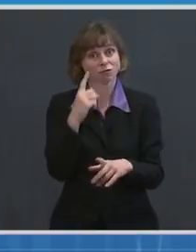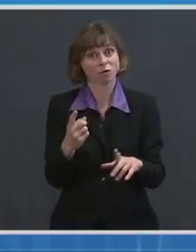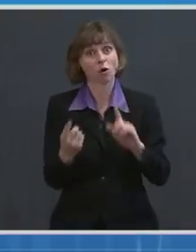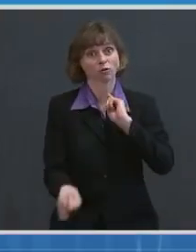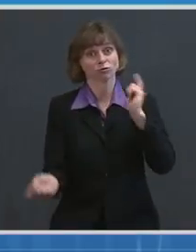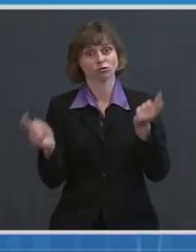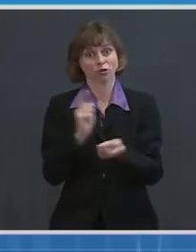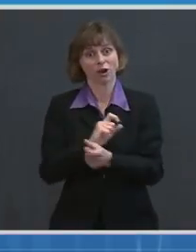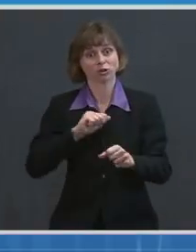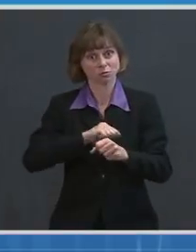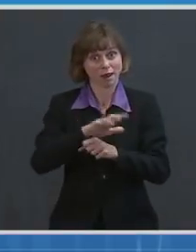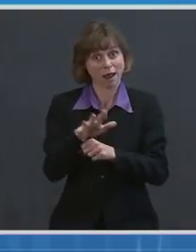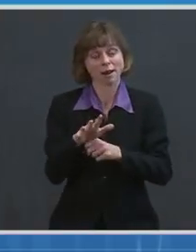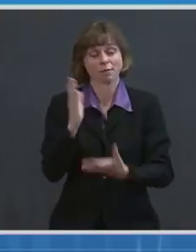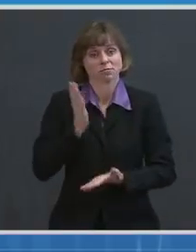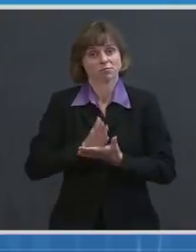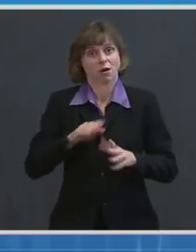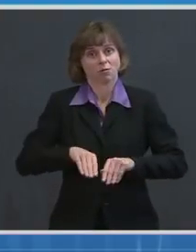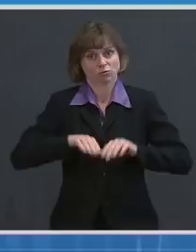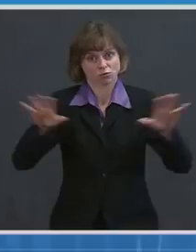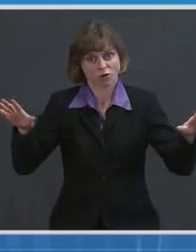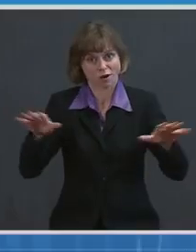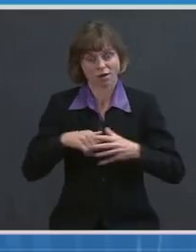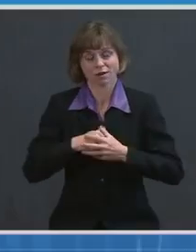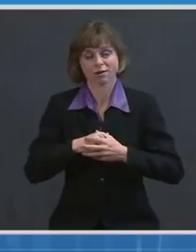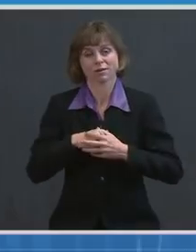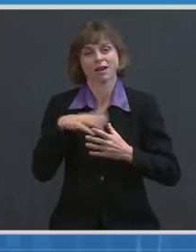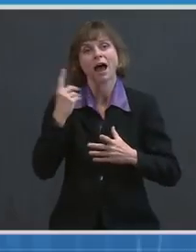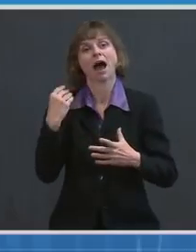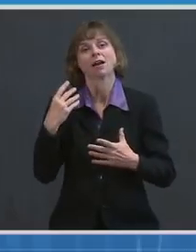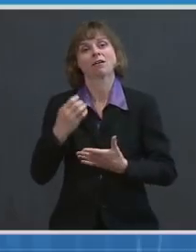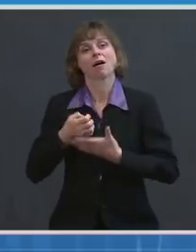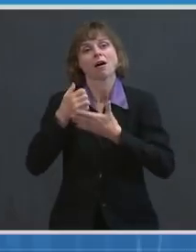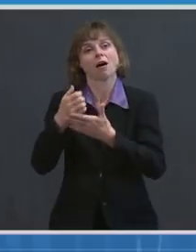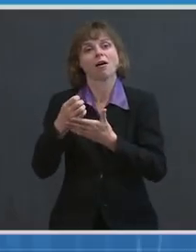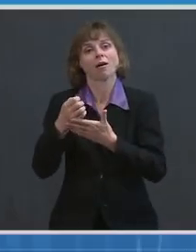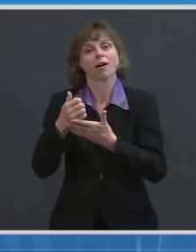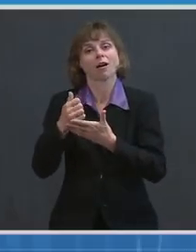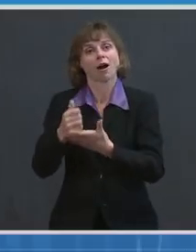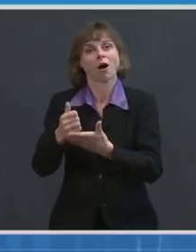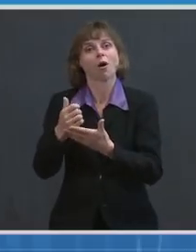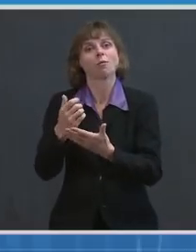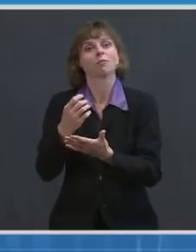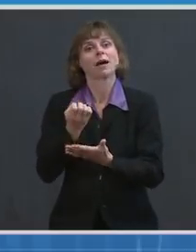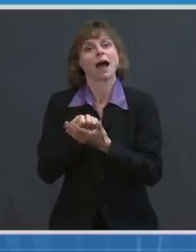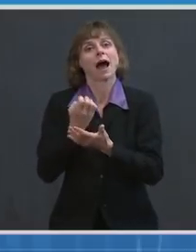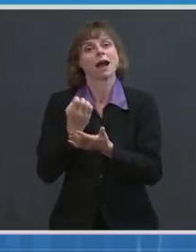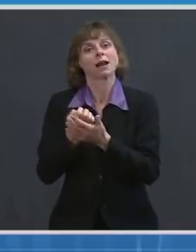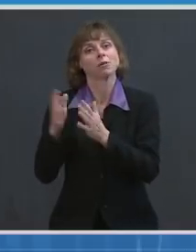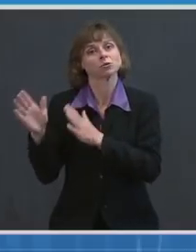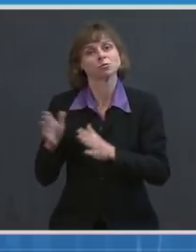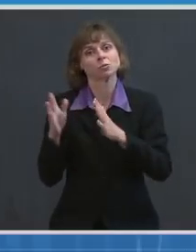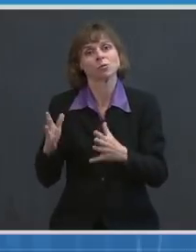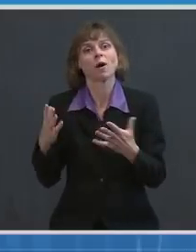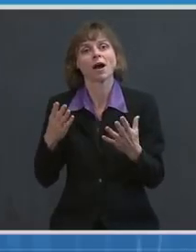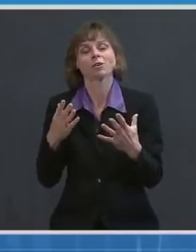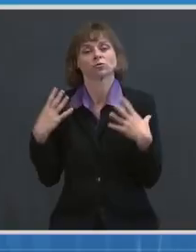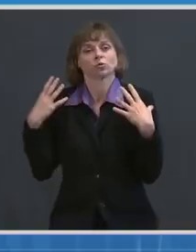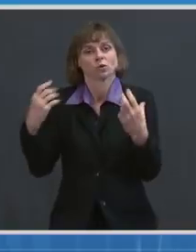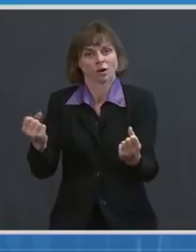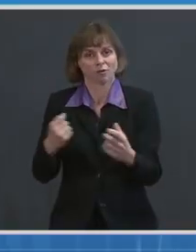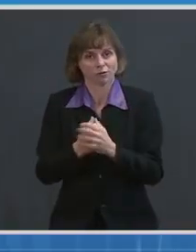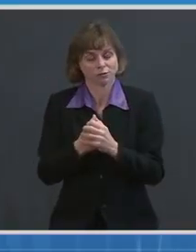rescue plan to bring the nation through these tough times successfully. This weekend, we took critical steps on both